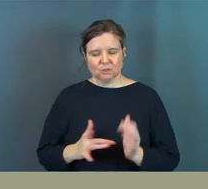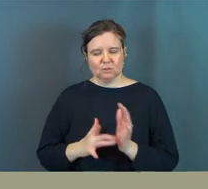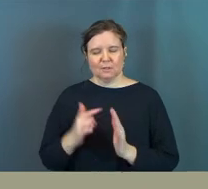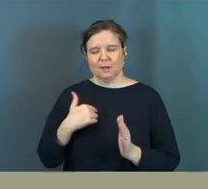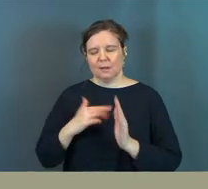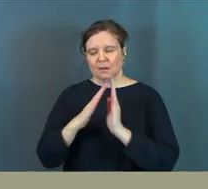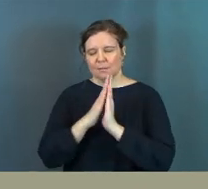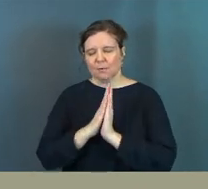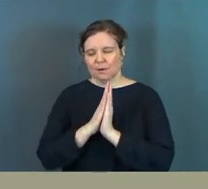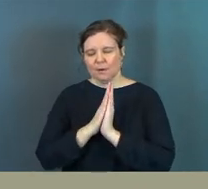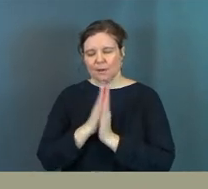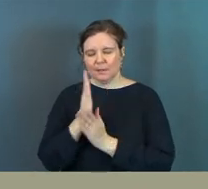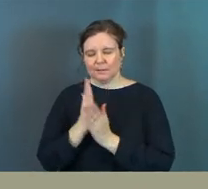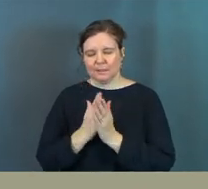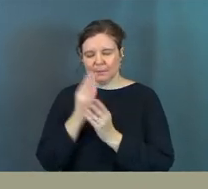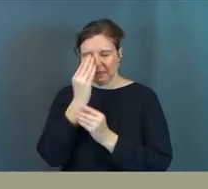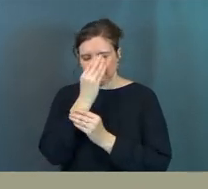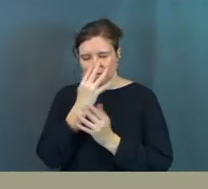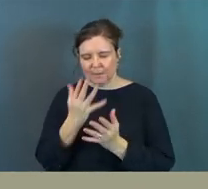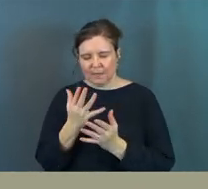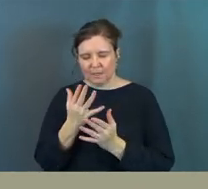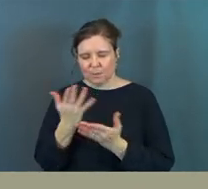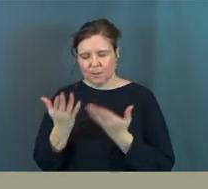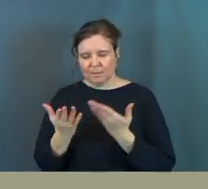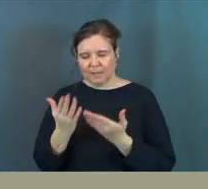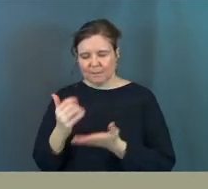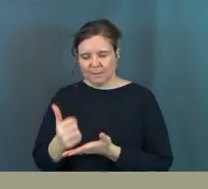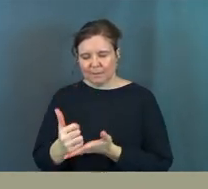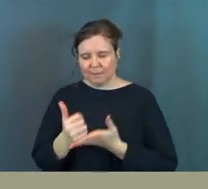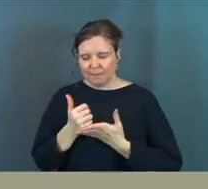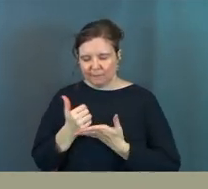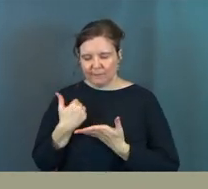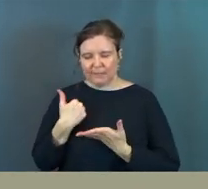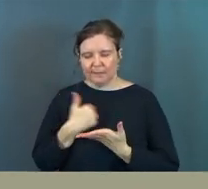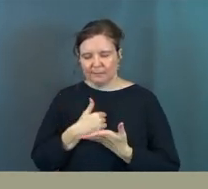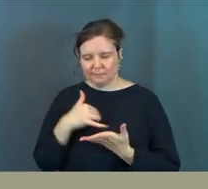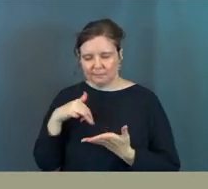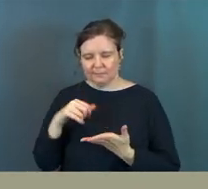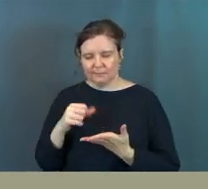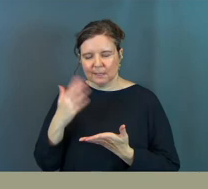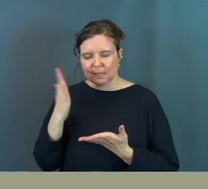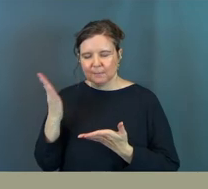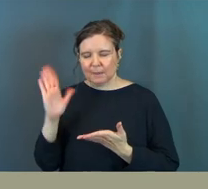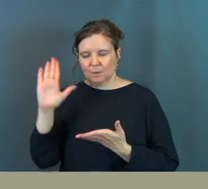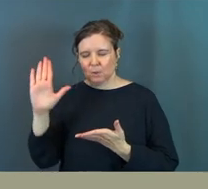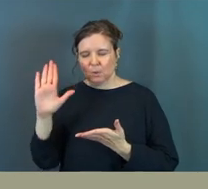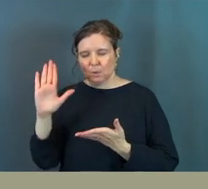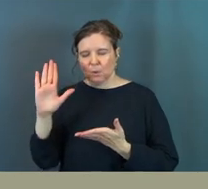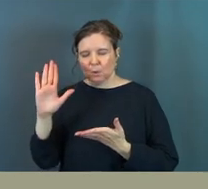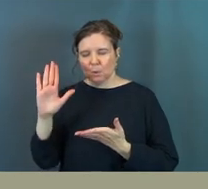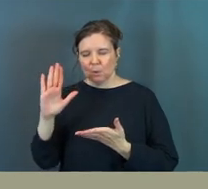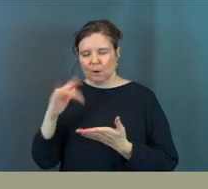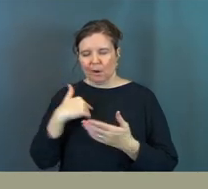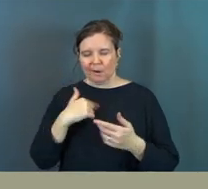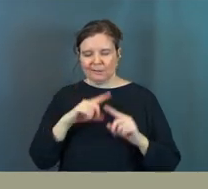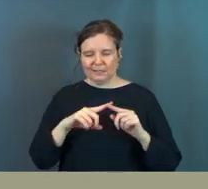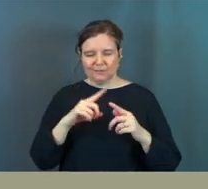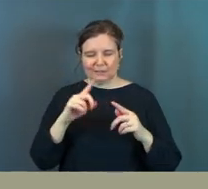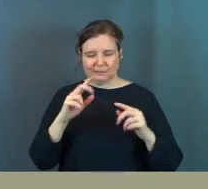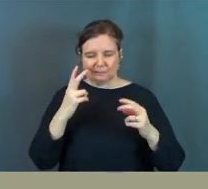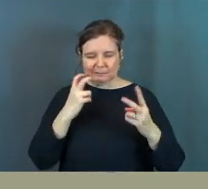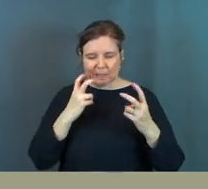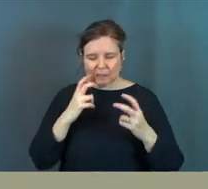Jesus, I pray that some of this information, Lord, would maybe be helpful to us, and that God, maybe you're settling doubts in our hearts right